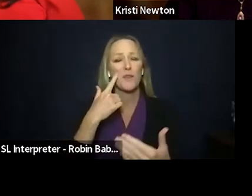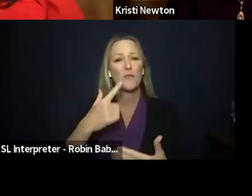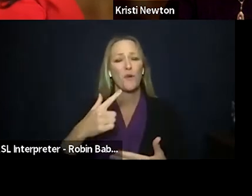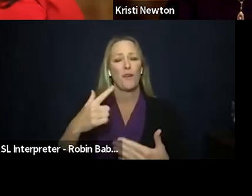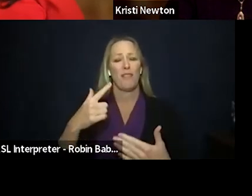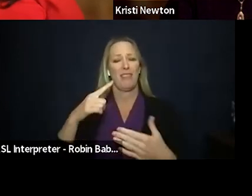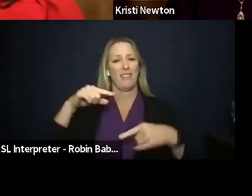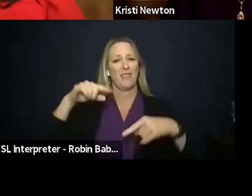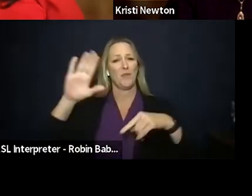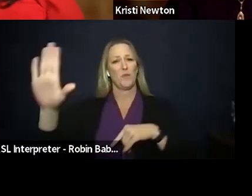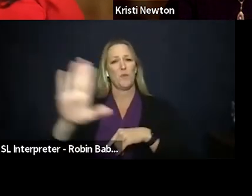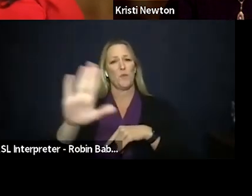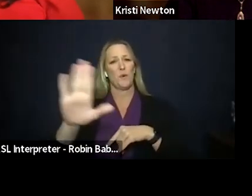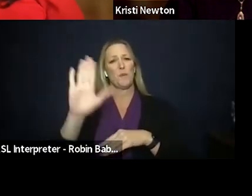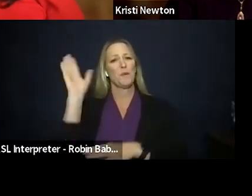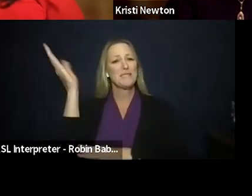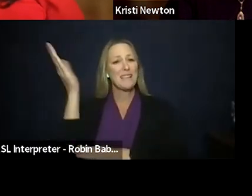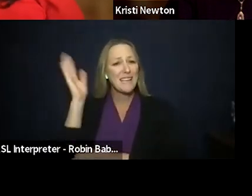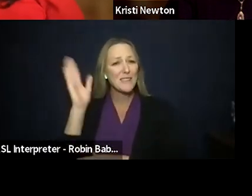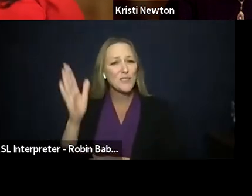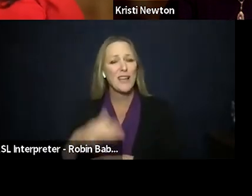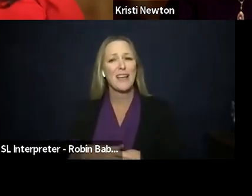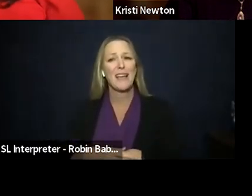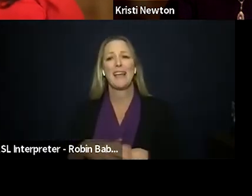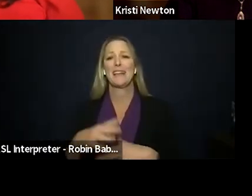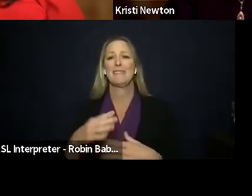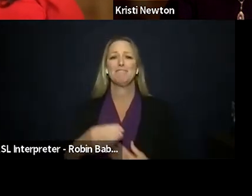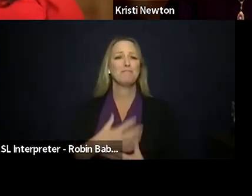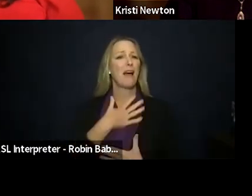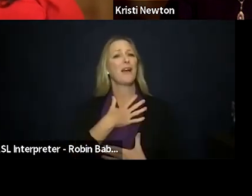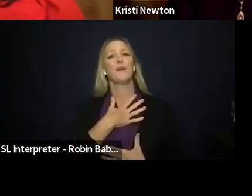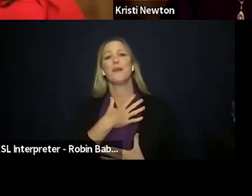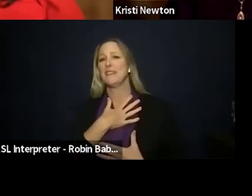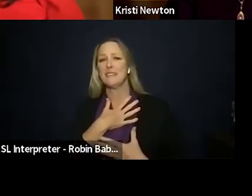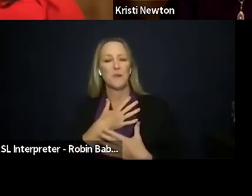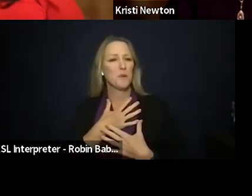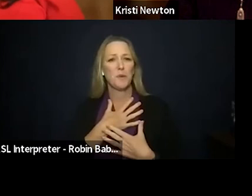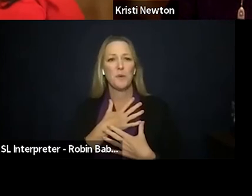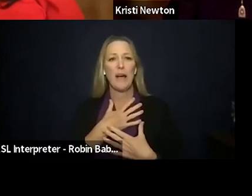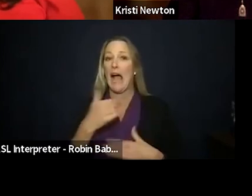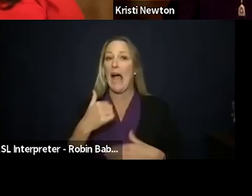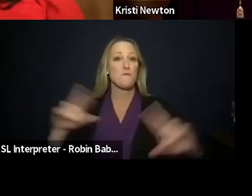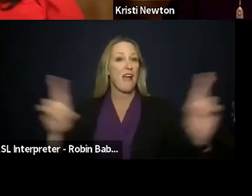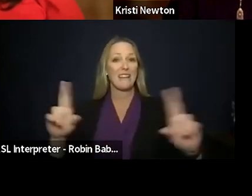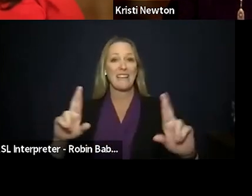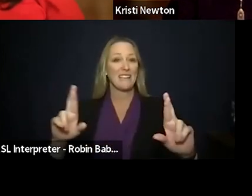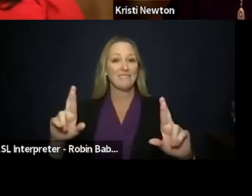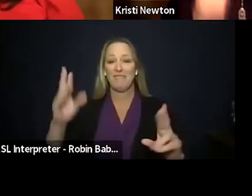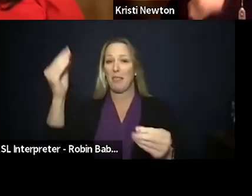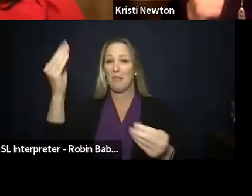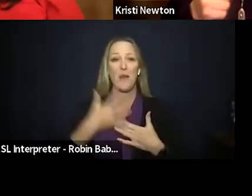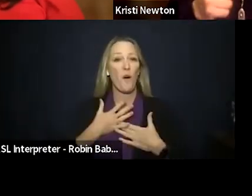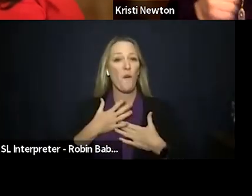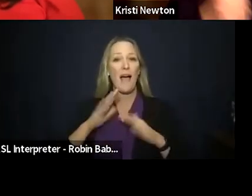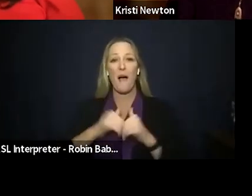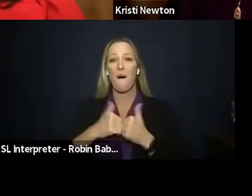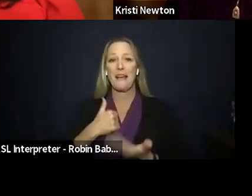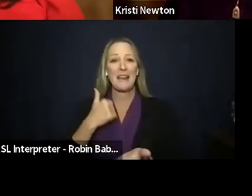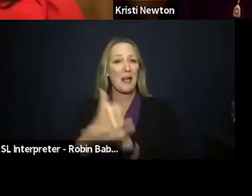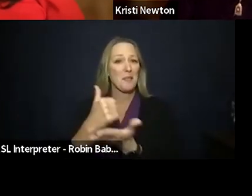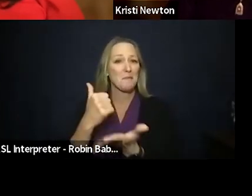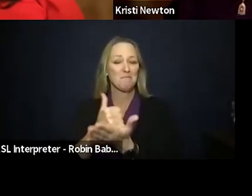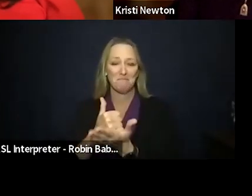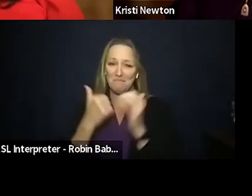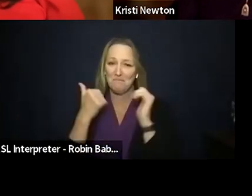inspiring uh presentation and i i signed me up as well to help any way that i can thank you very much